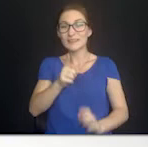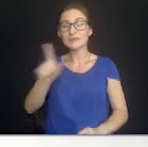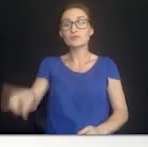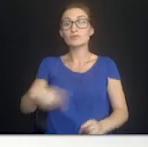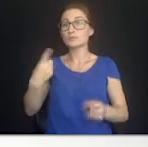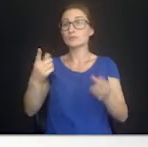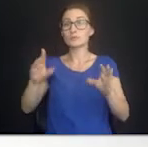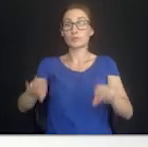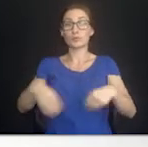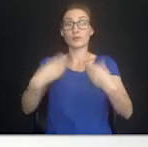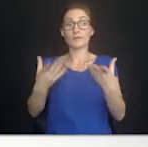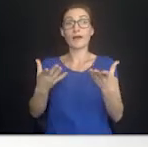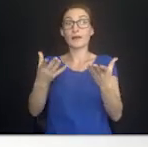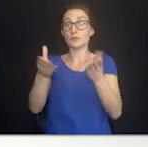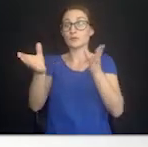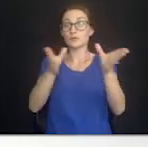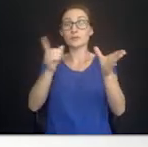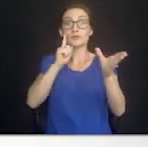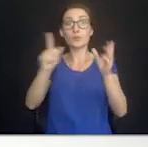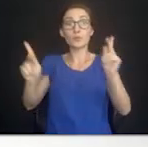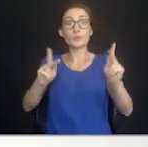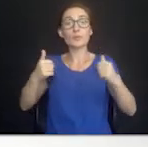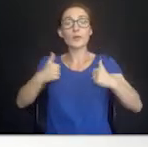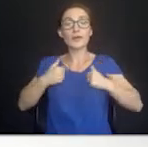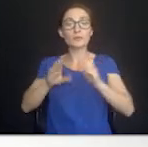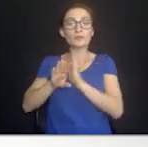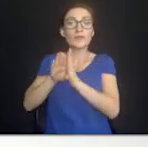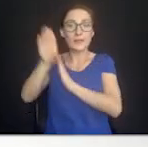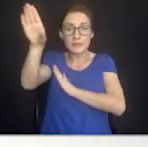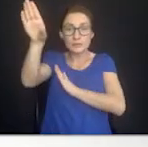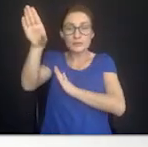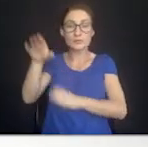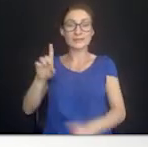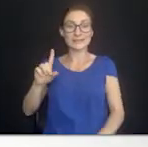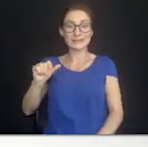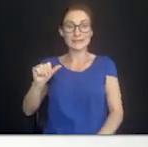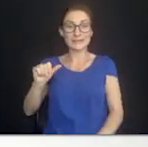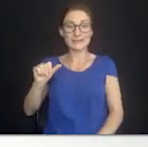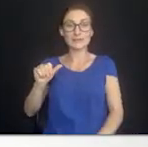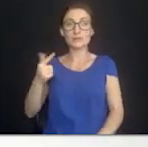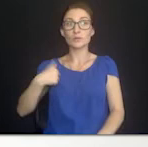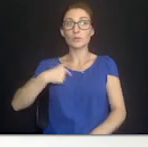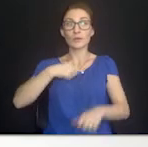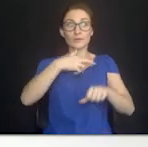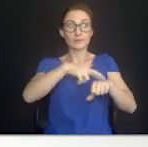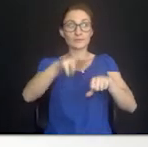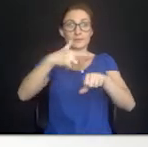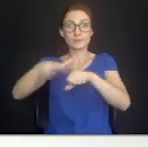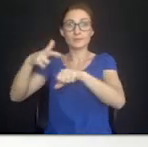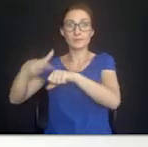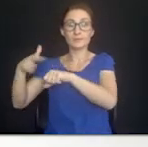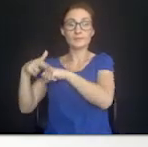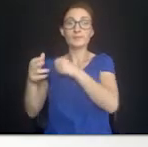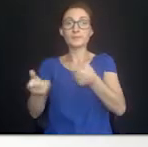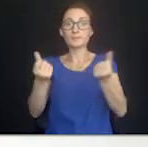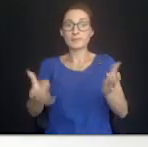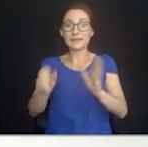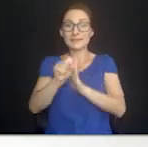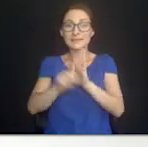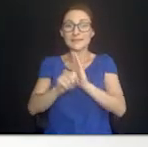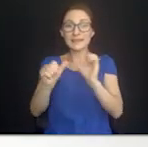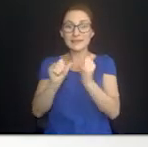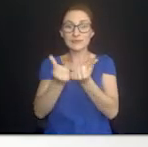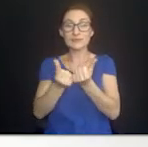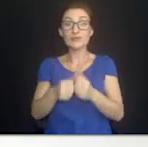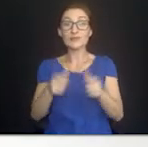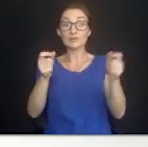provide services for individuals with developmental disabilities. So we were finding that we were referring them to different state agencies. Well, our director was